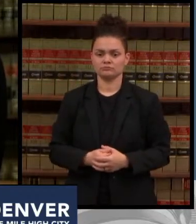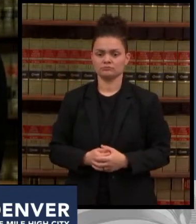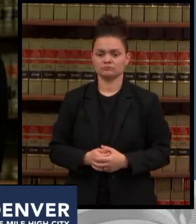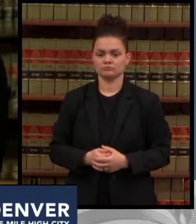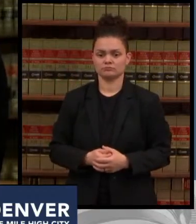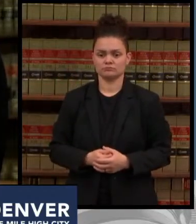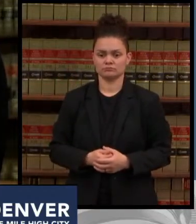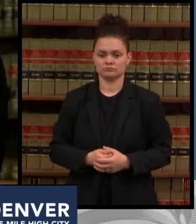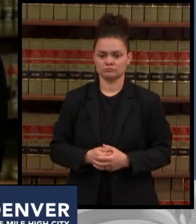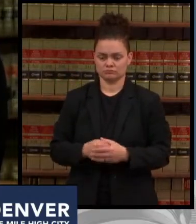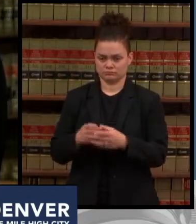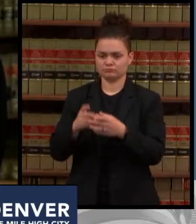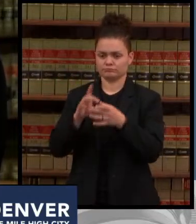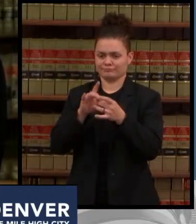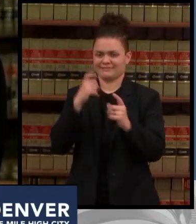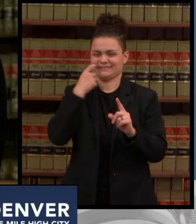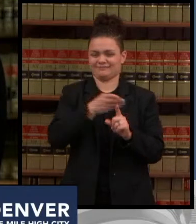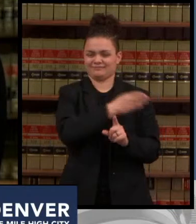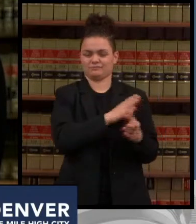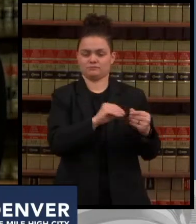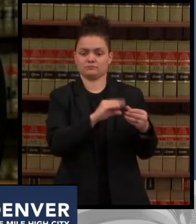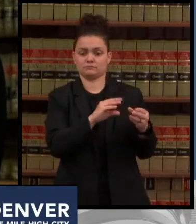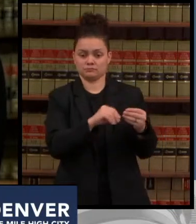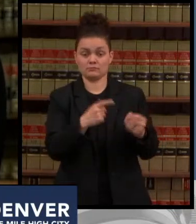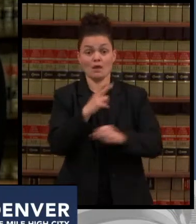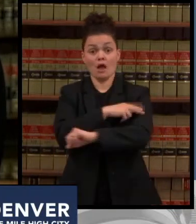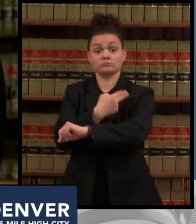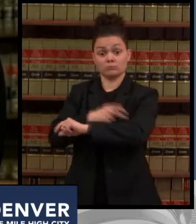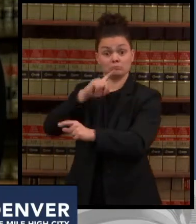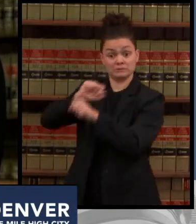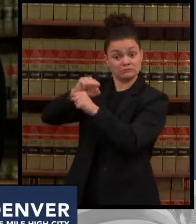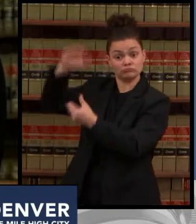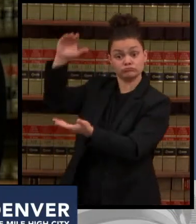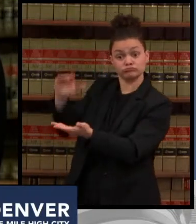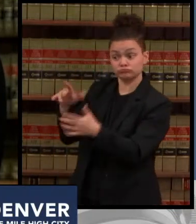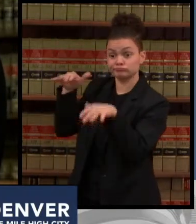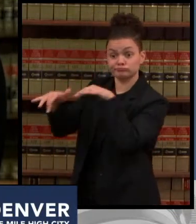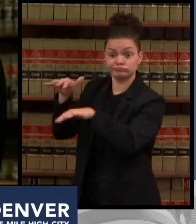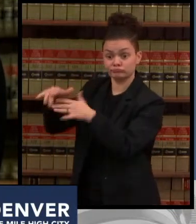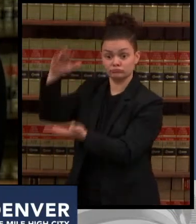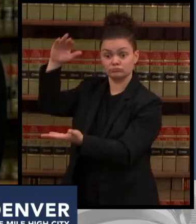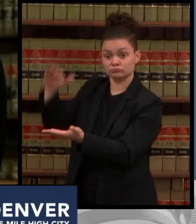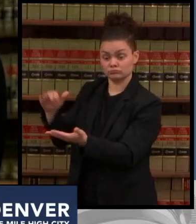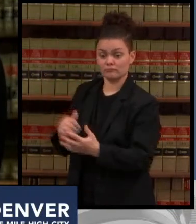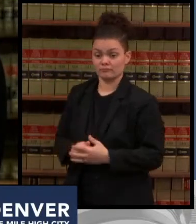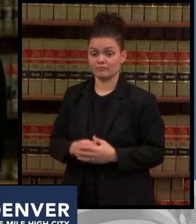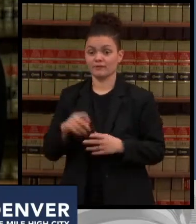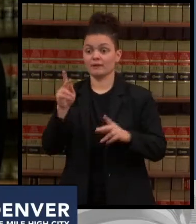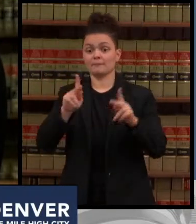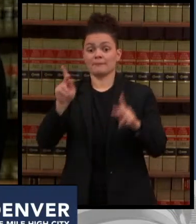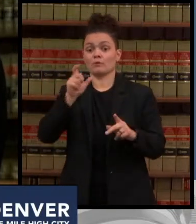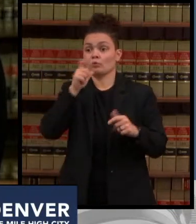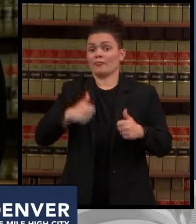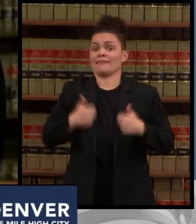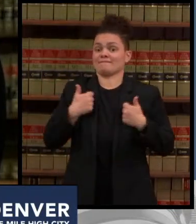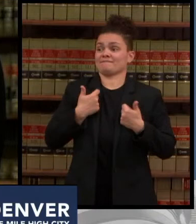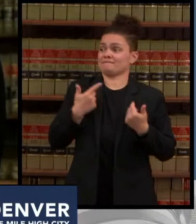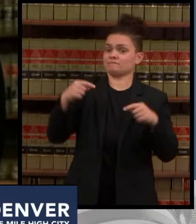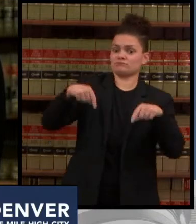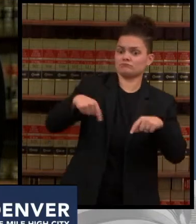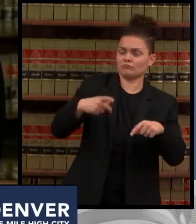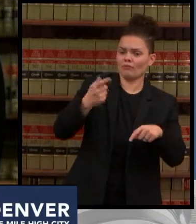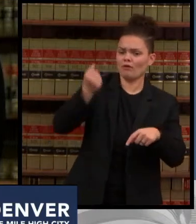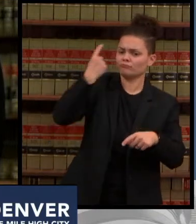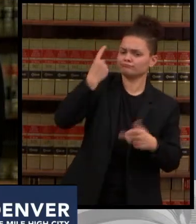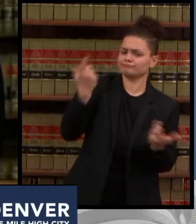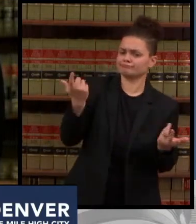in hospitalizations. I think our residents, for the most part, will get it if the message of seriousness